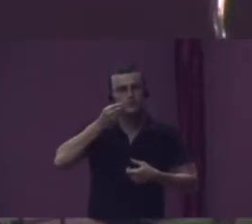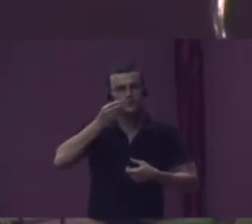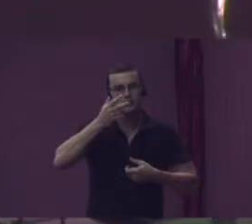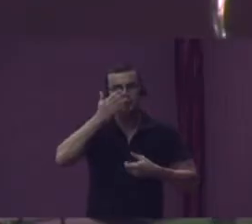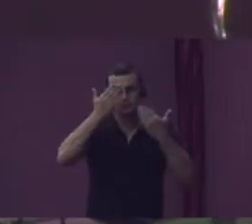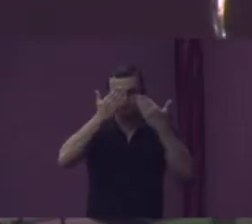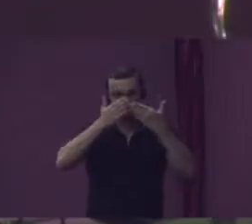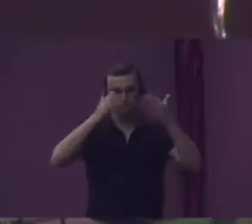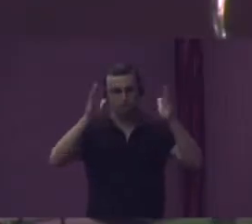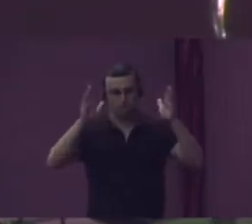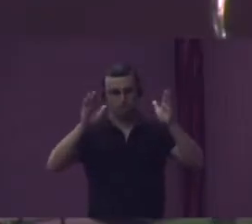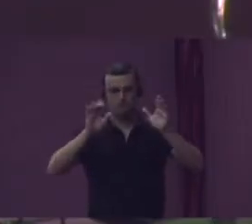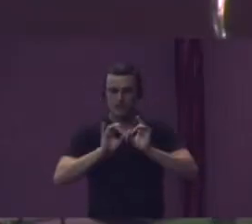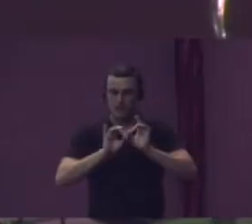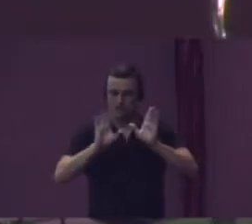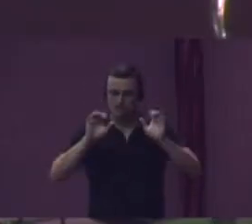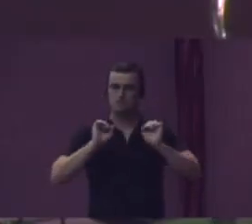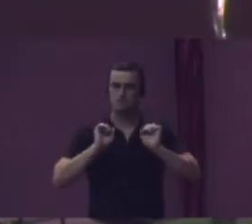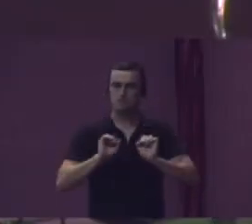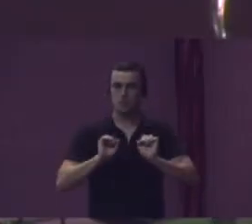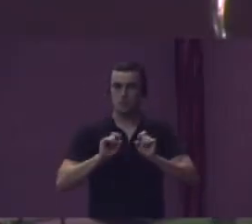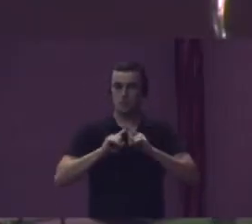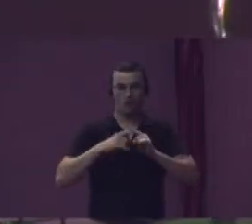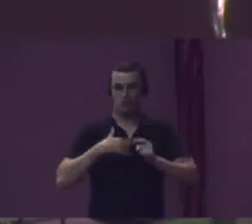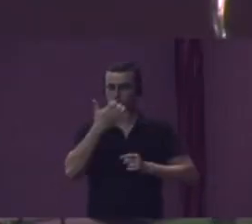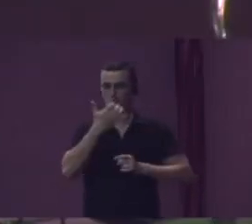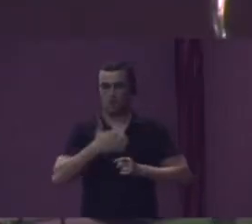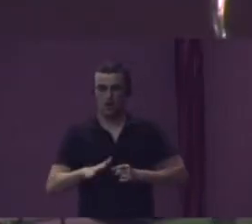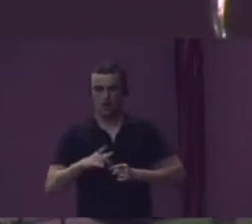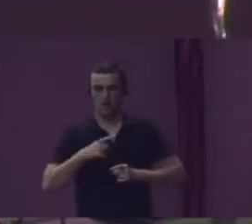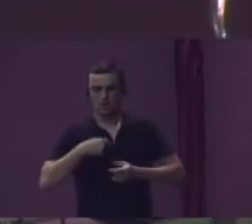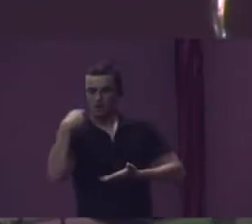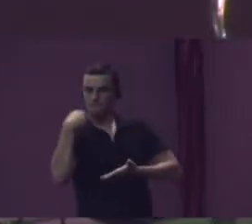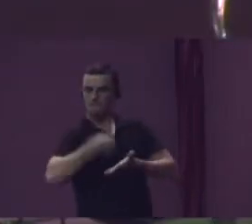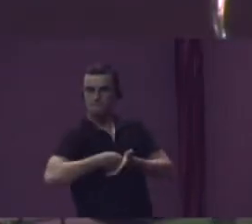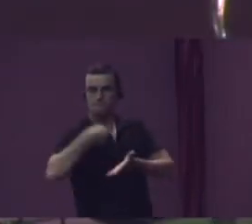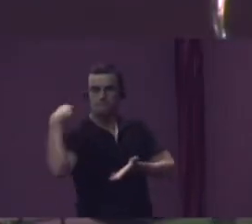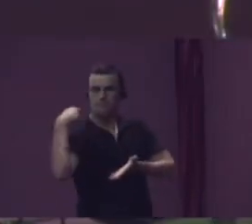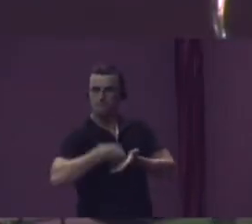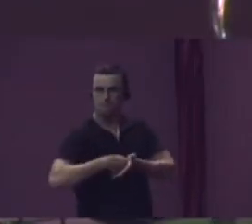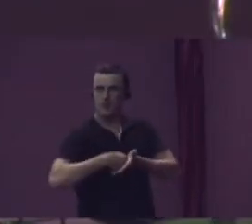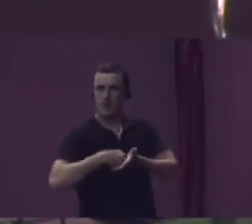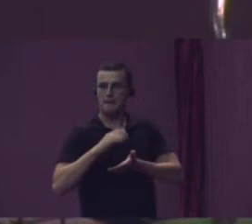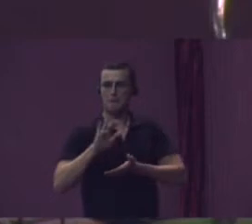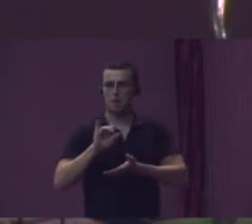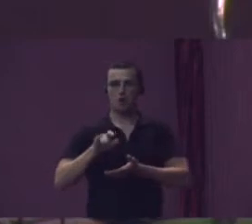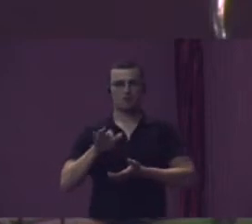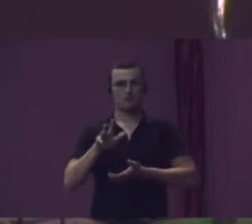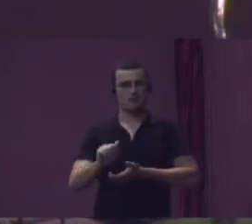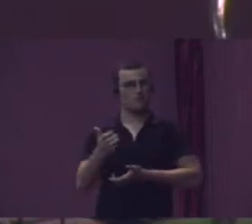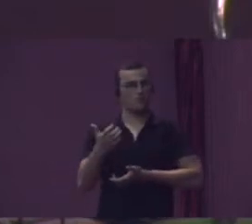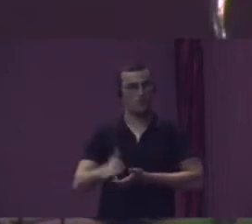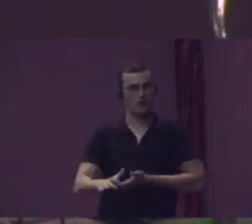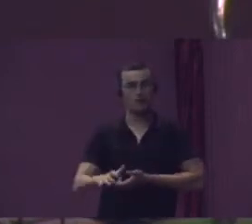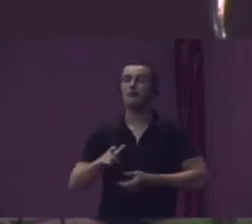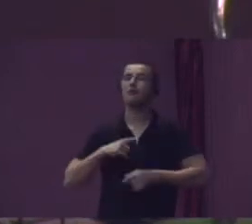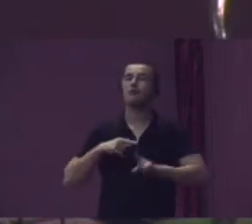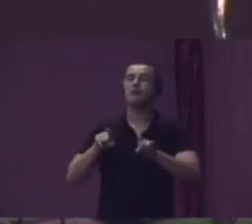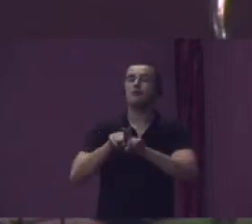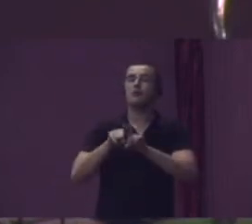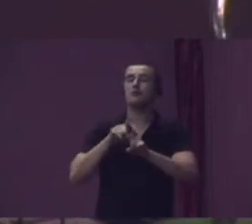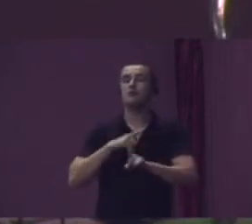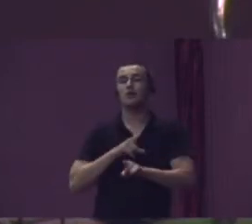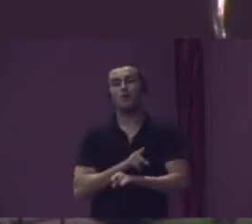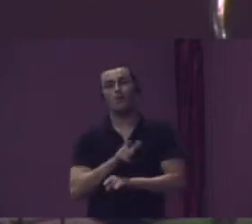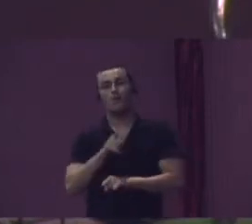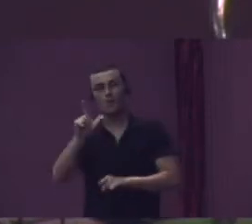impositions. By then, it was not only social scientists who studied the social body and offered analysis and solutions to